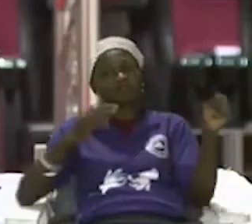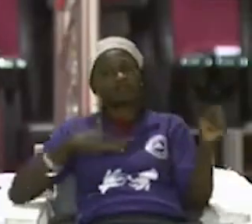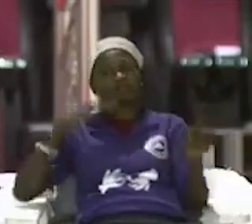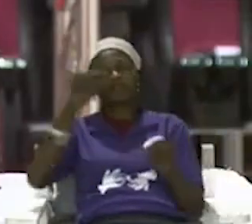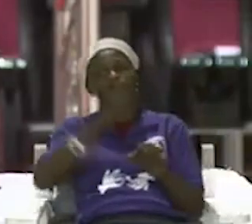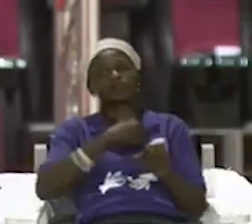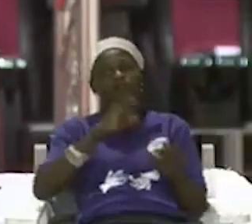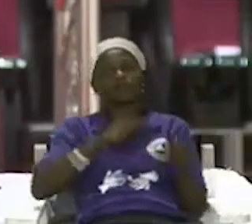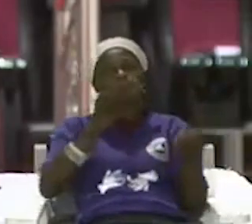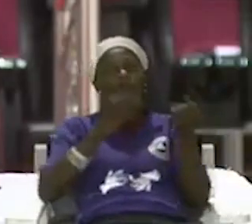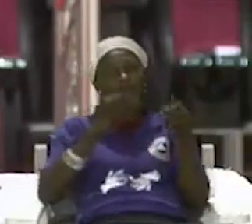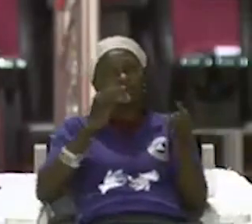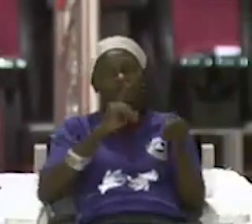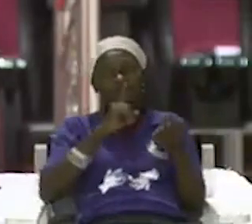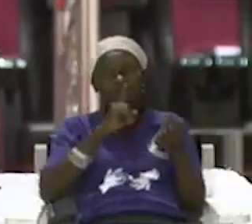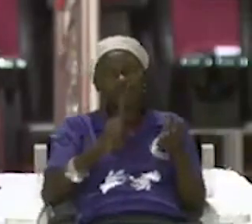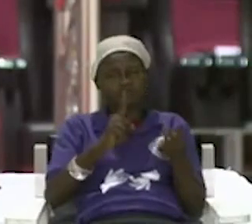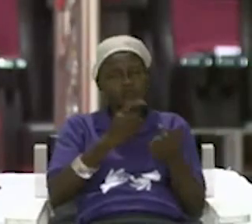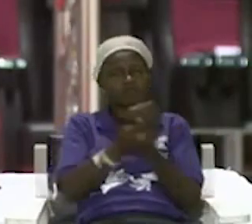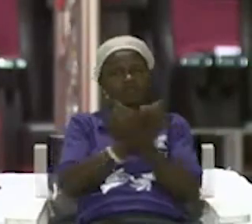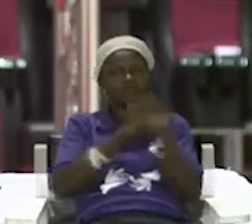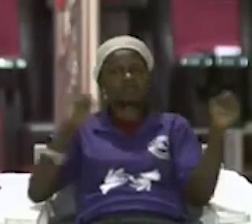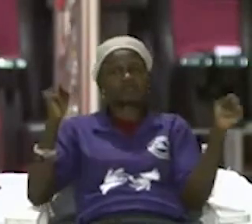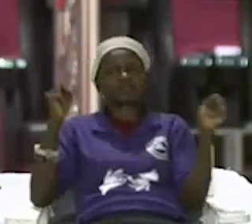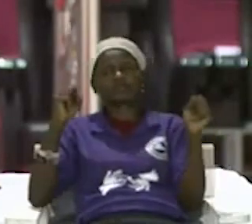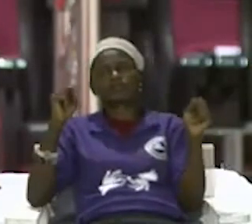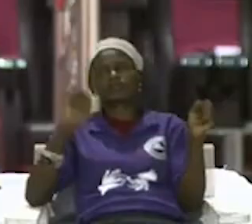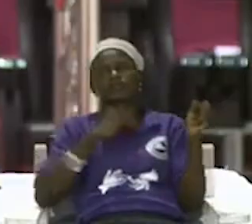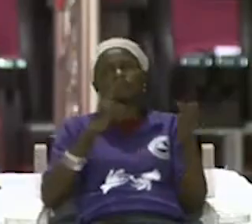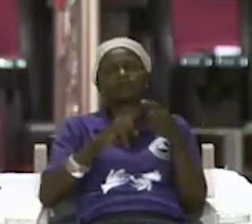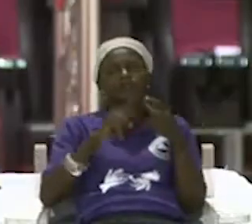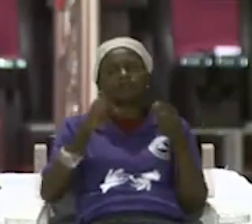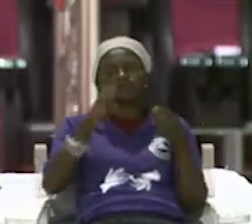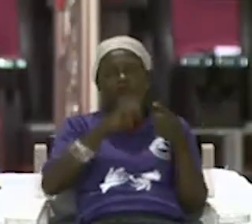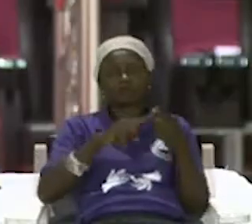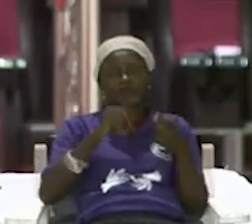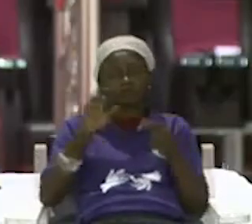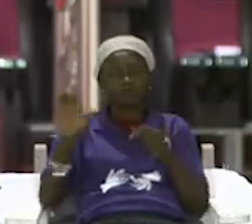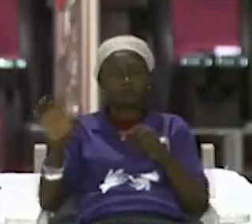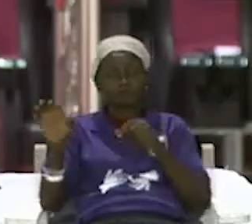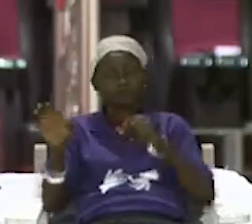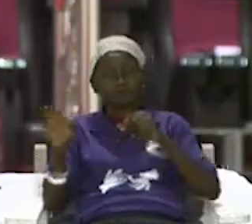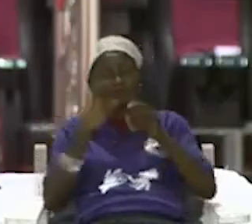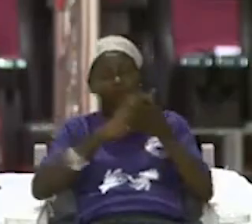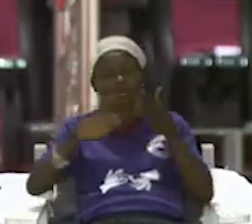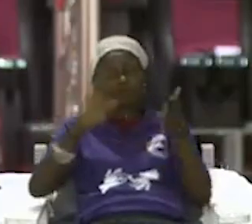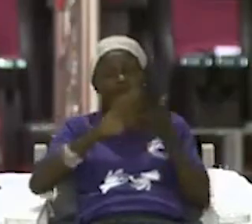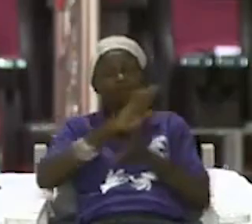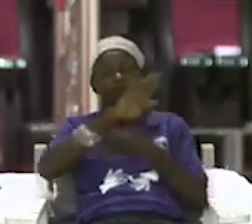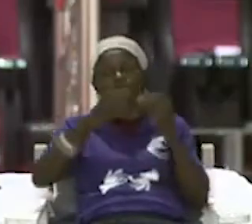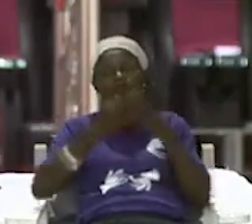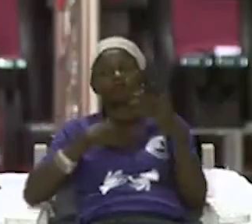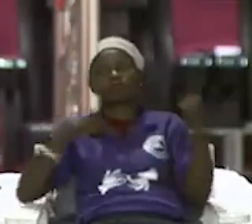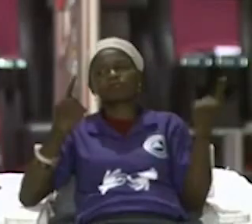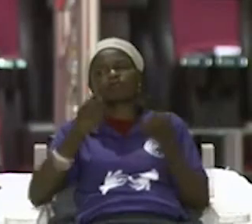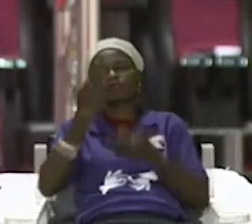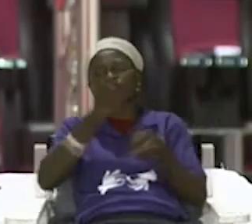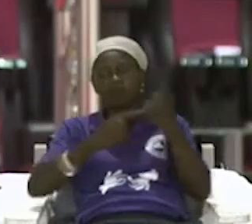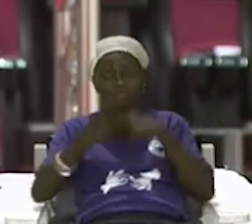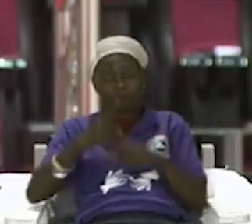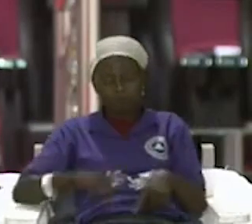soul. I want genuine salvation. I want you to forgive all my sins. I want you to come and dwell in